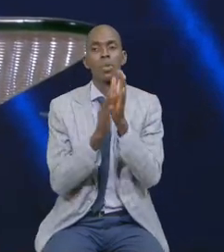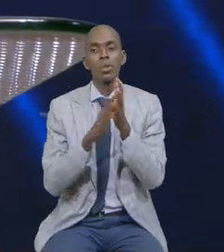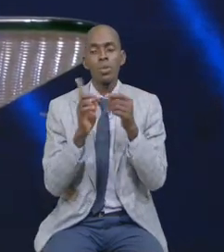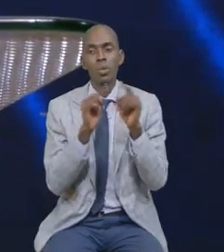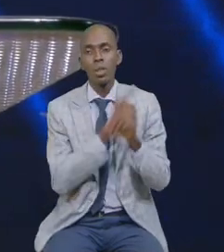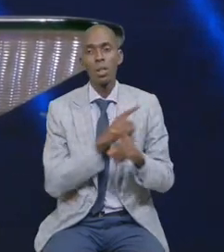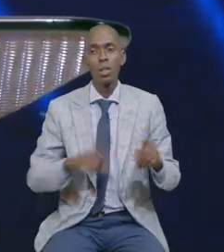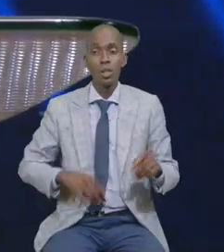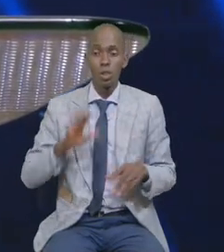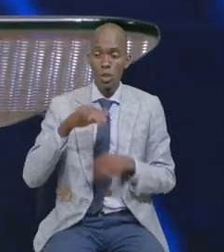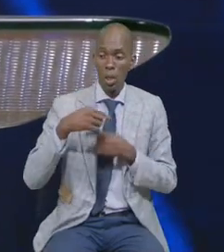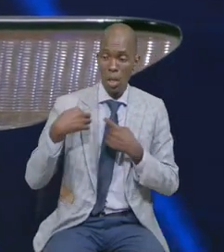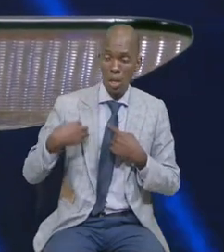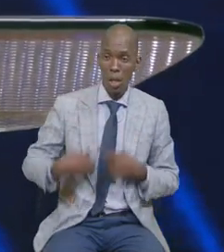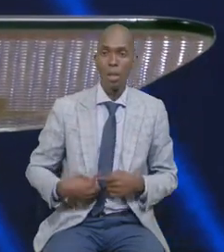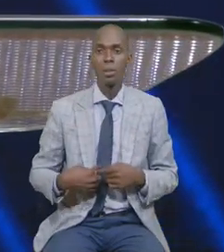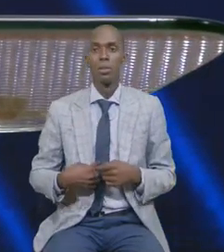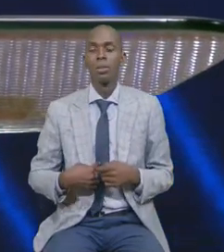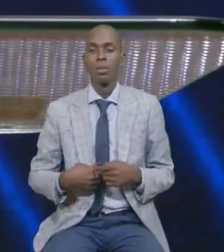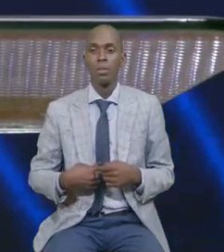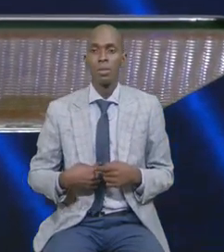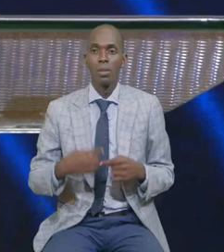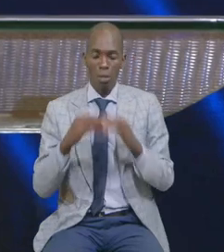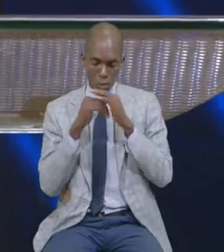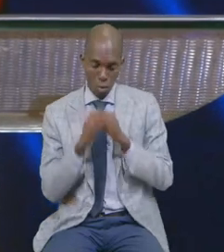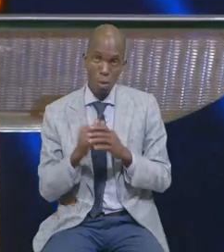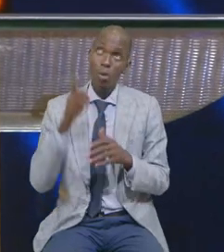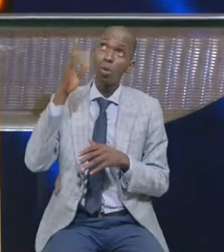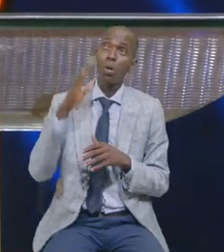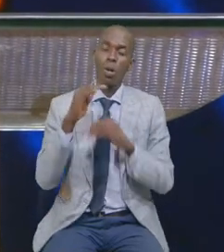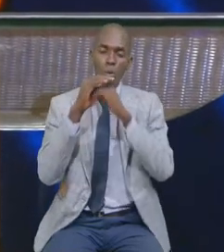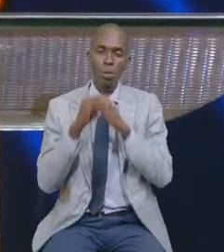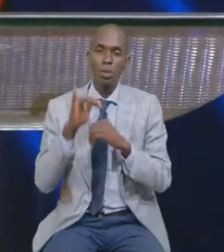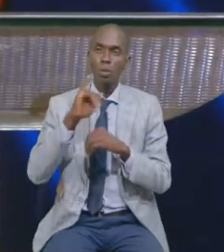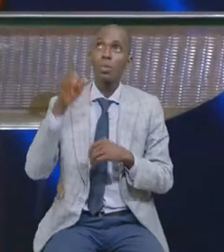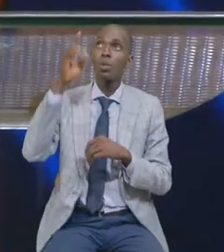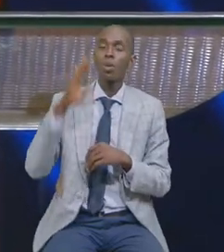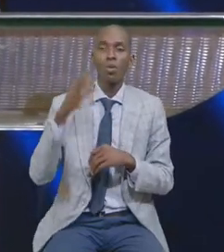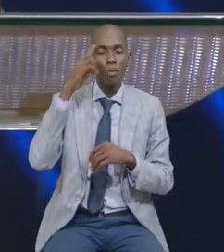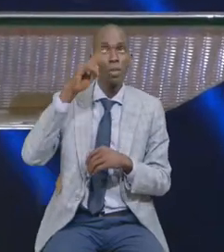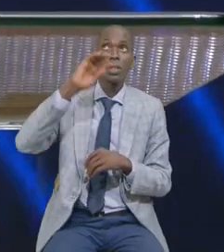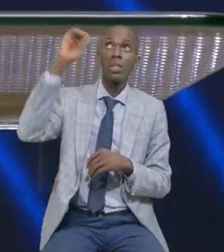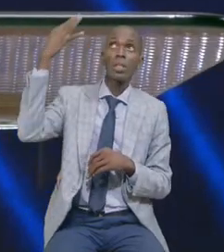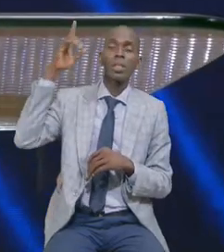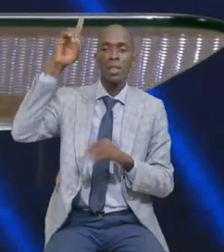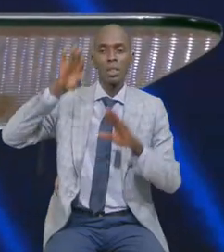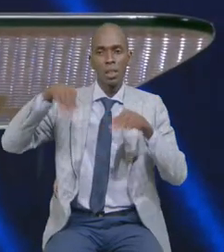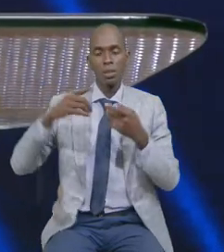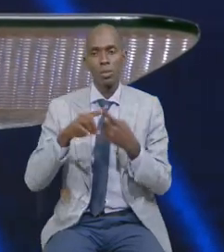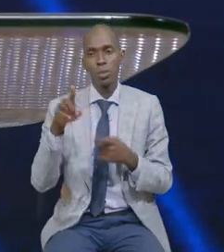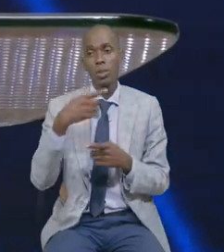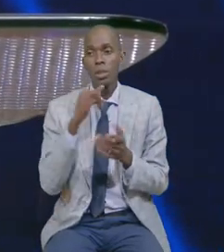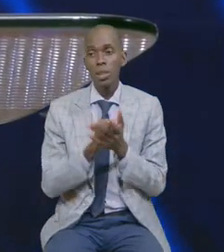Lord, your heart adoring God and worshiping God for the grace he gives you. He says it's for